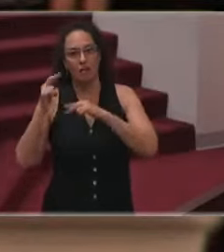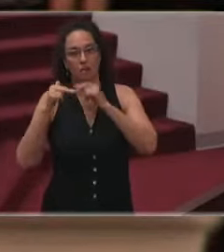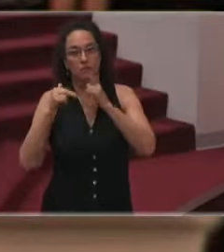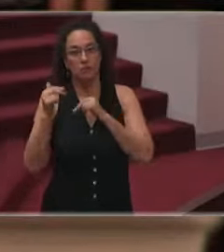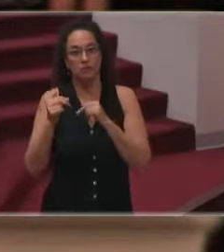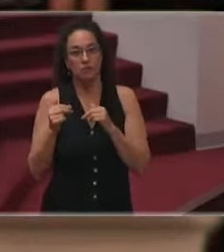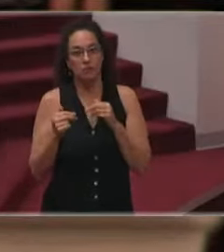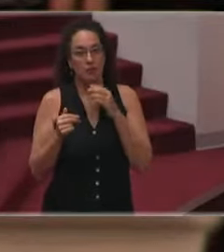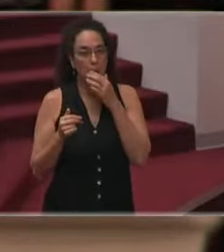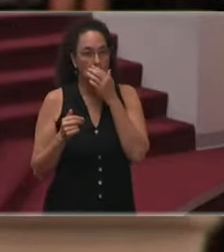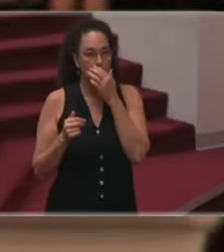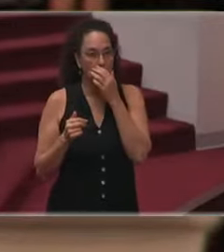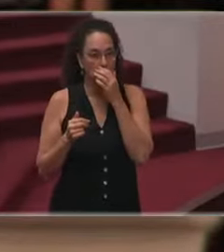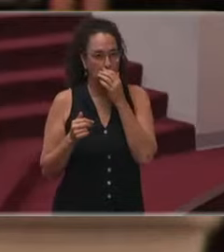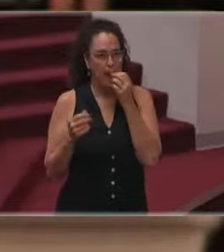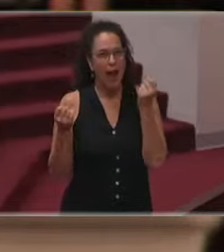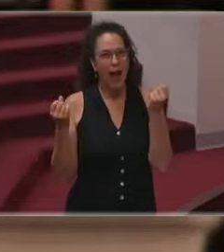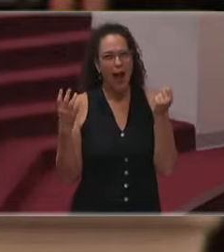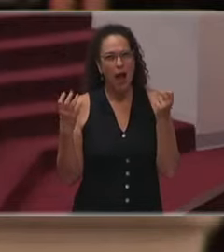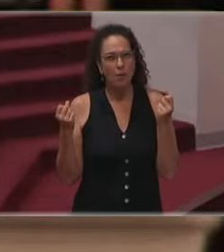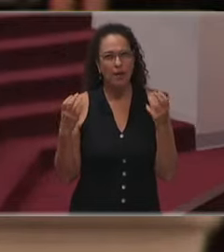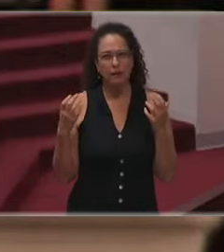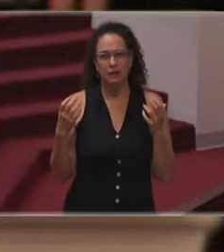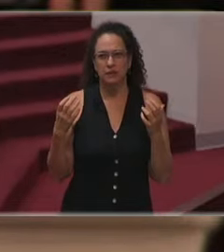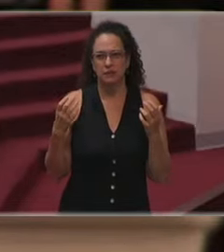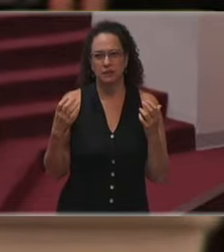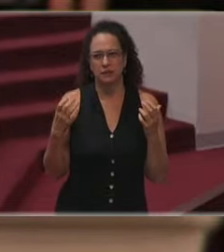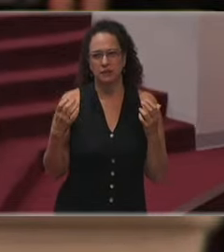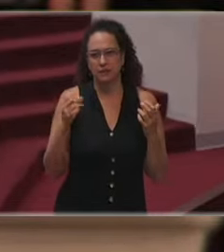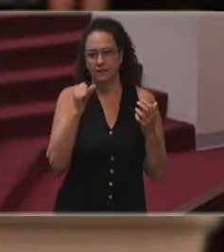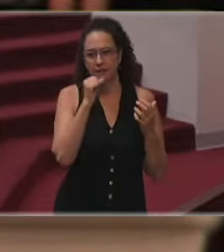you say 108? How many members?